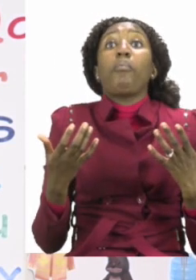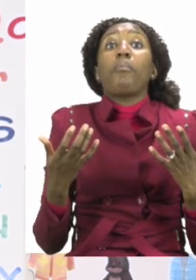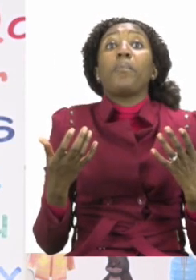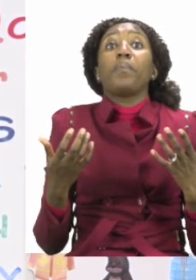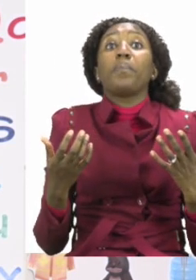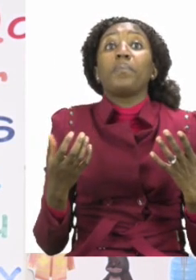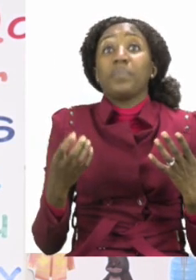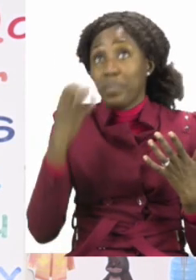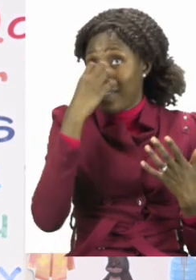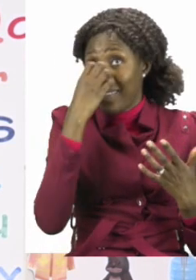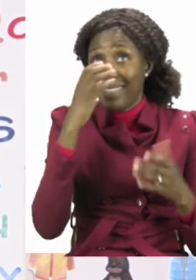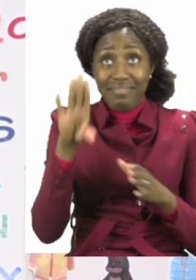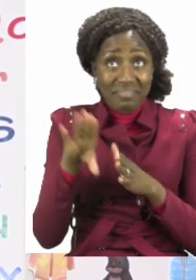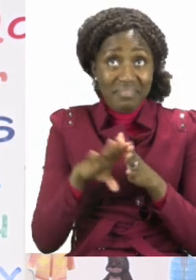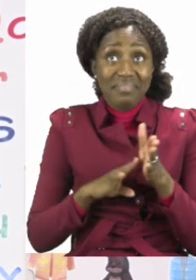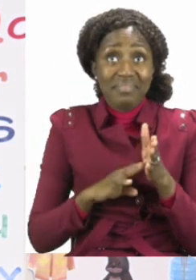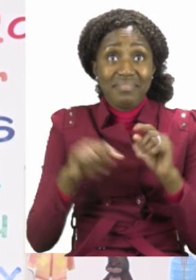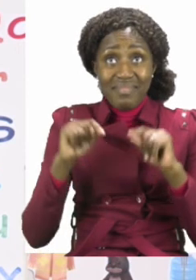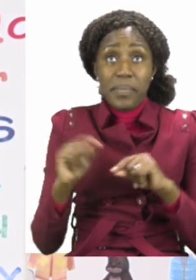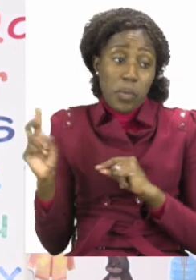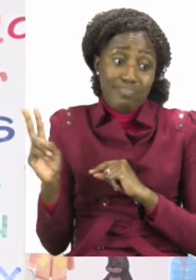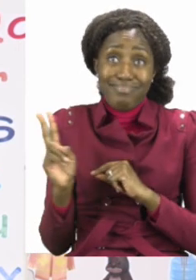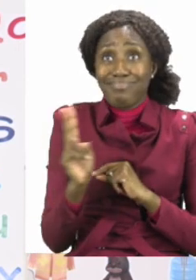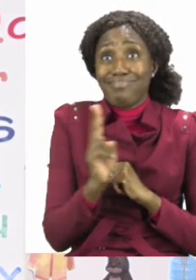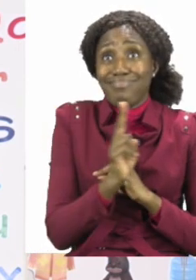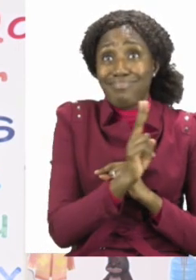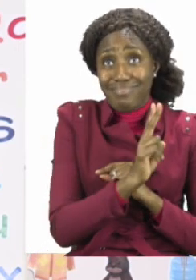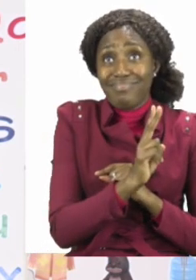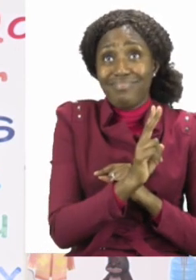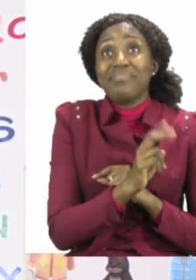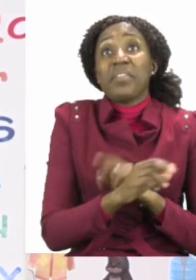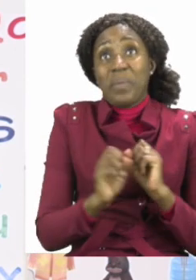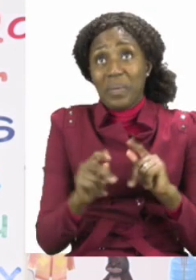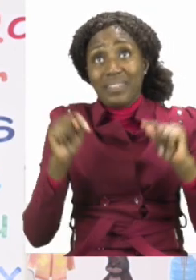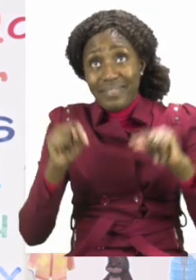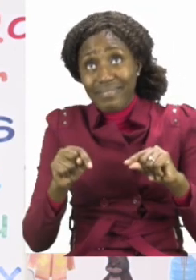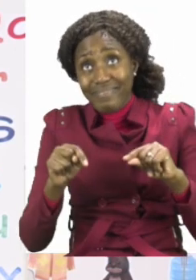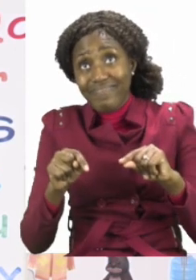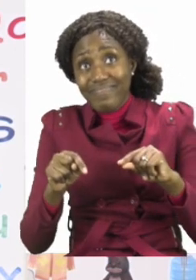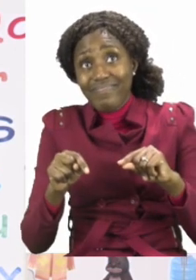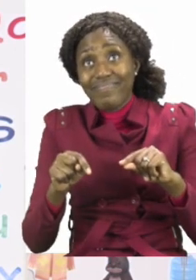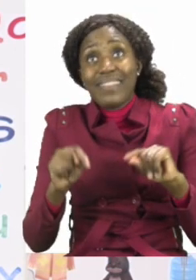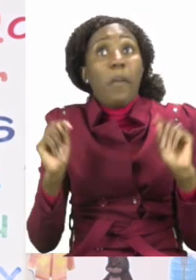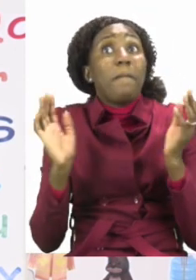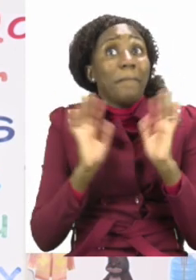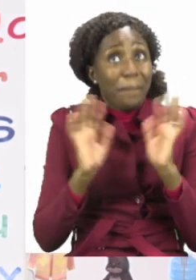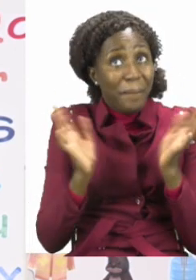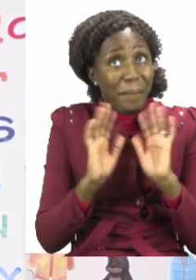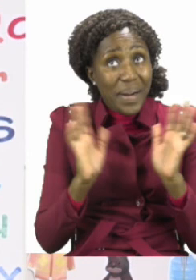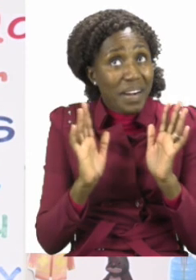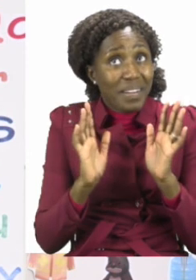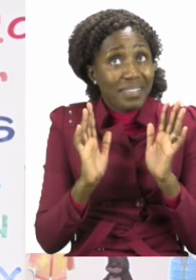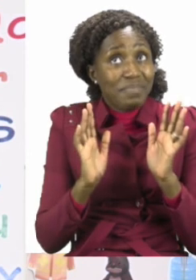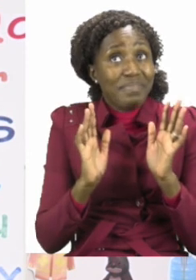Zoshi came by and we will now both say goodbye to you all. It was so much fun having you